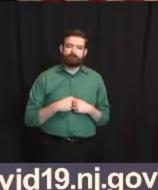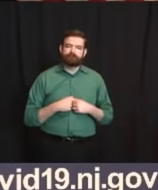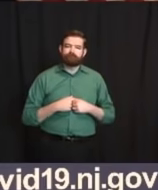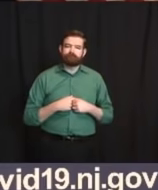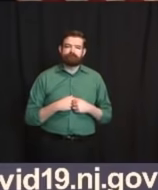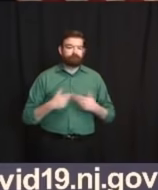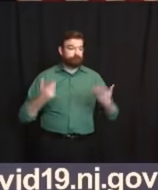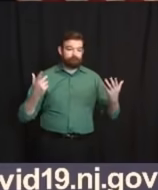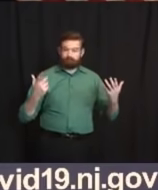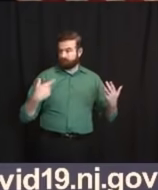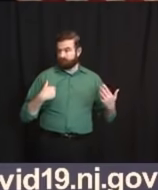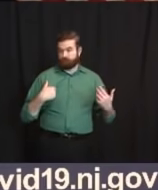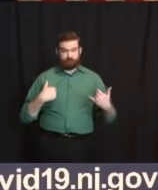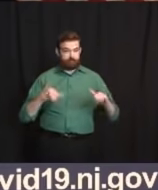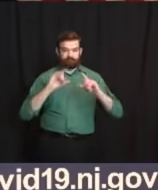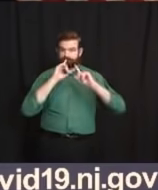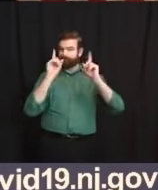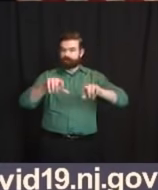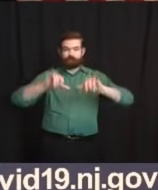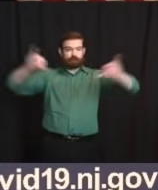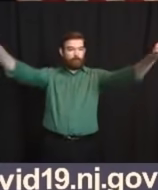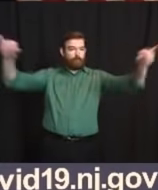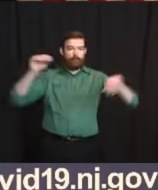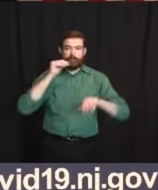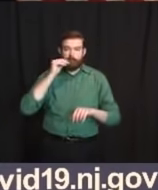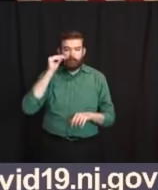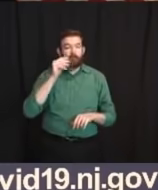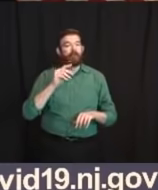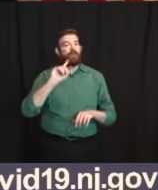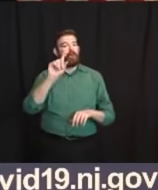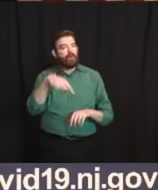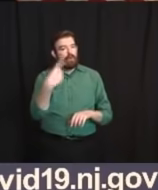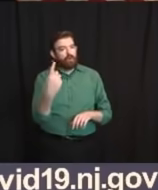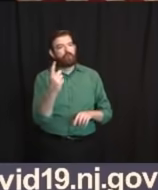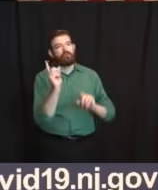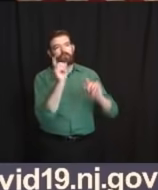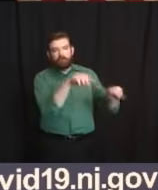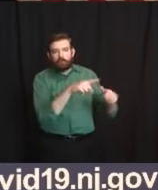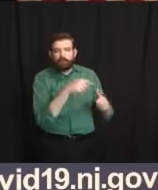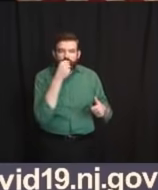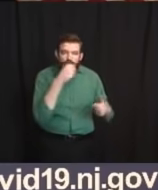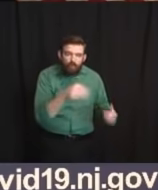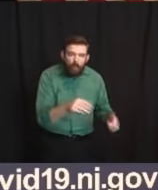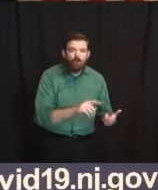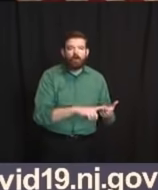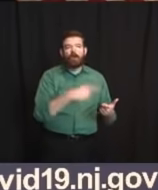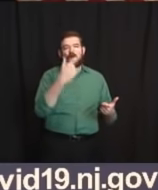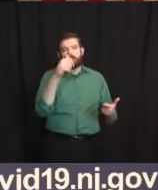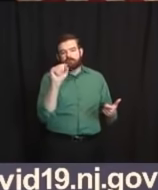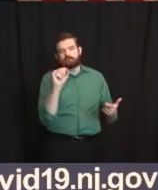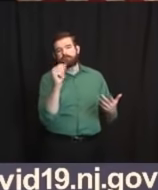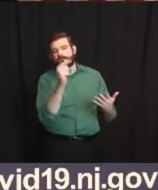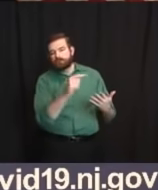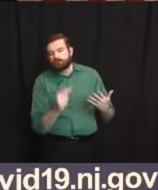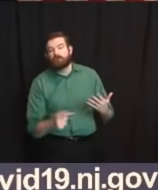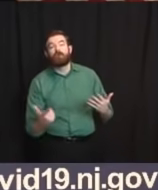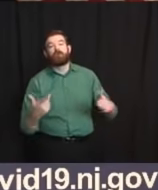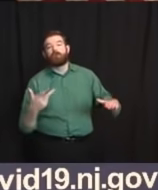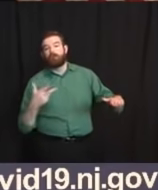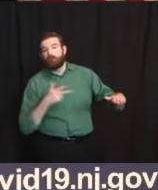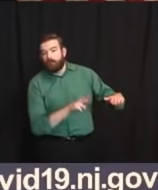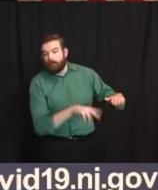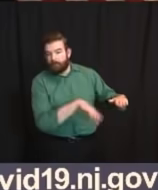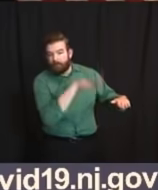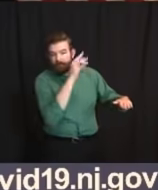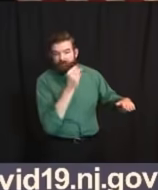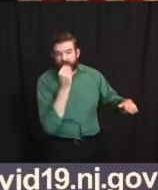Supermarkets, retail, essential, yes. Now curbside pickup. Let's see how it goes. It's Monday morning at 6 a.m. Let's see how it goes. But I don't